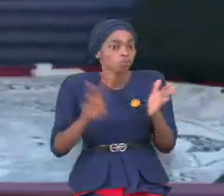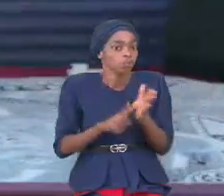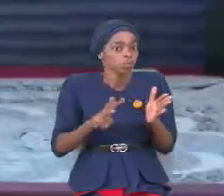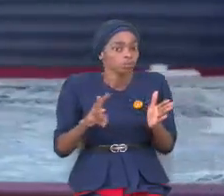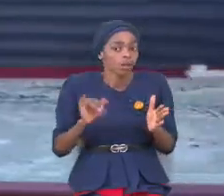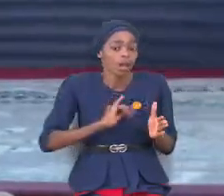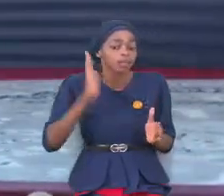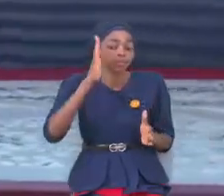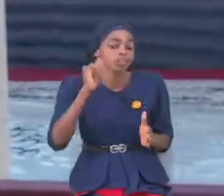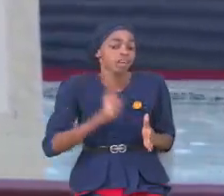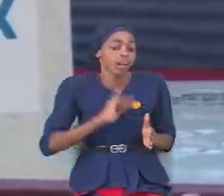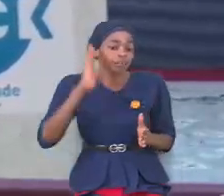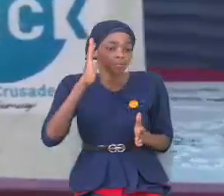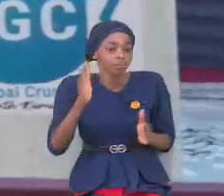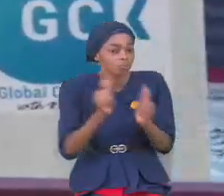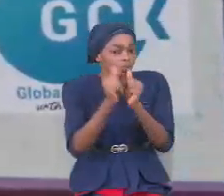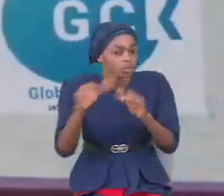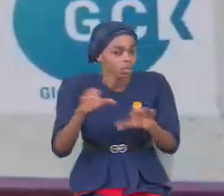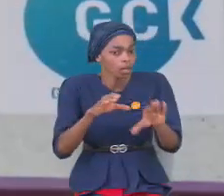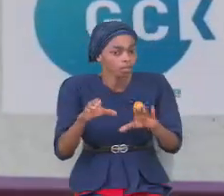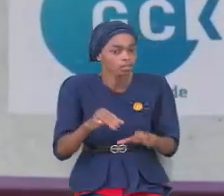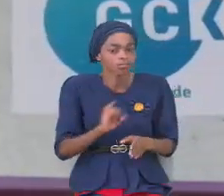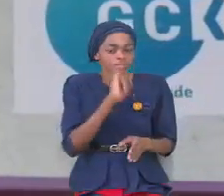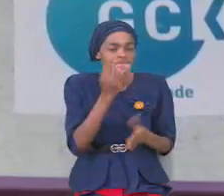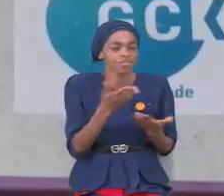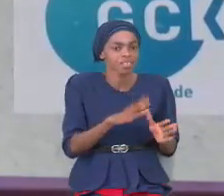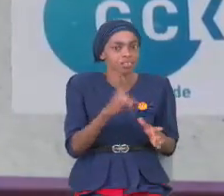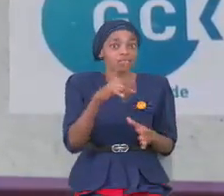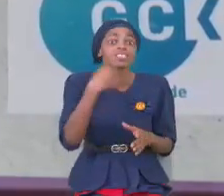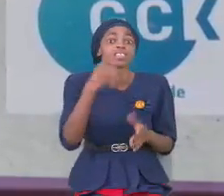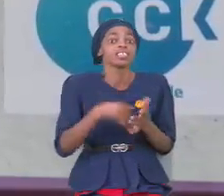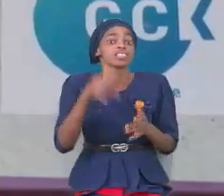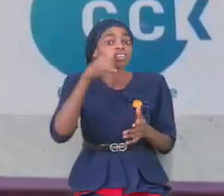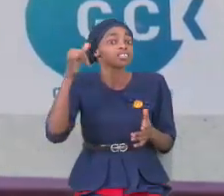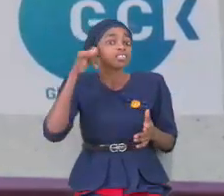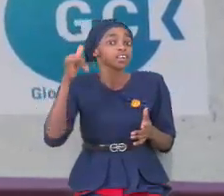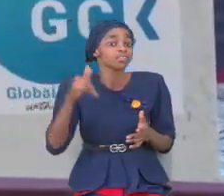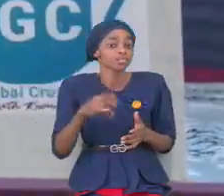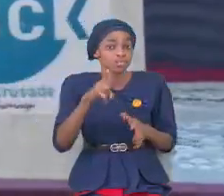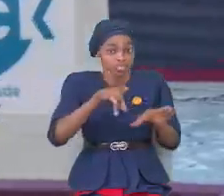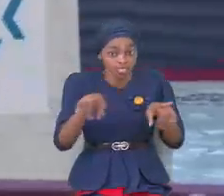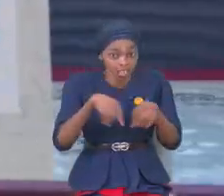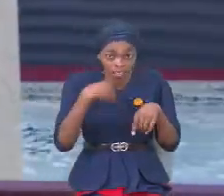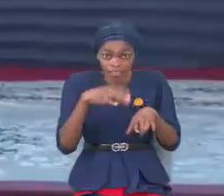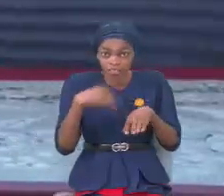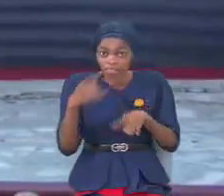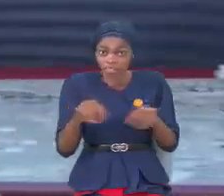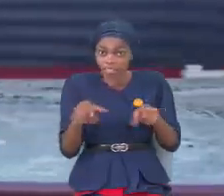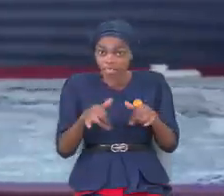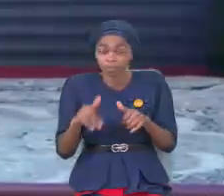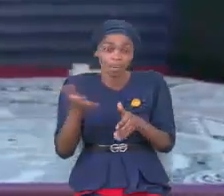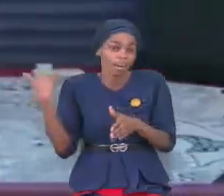yesterday. When are you going to do it? I will. You said it last month. When are you going to do it? Many people have